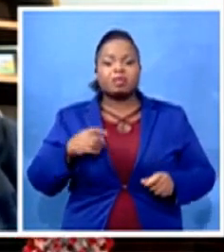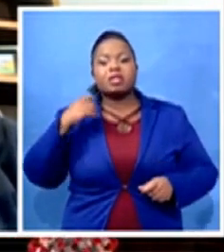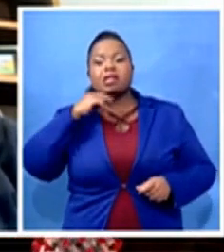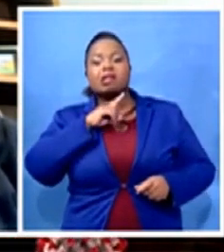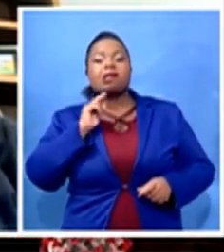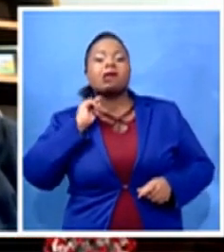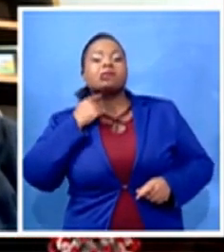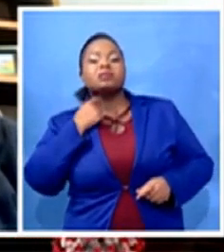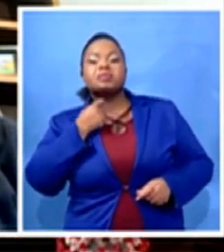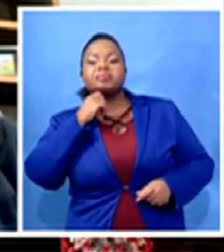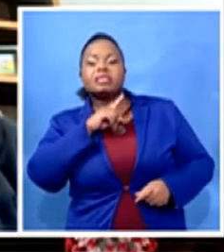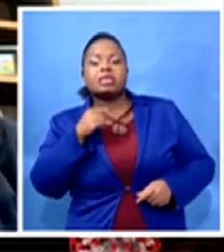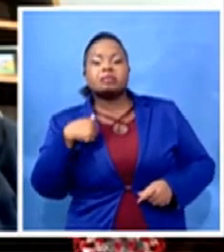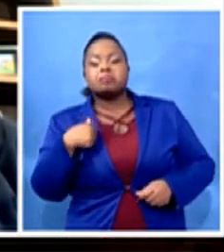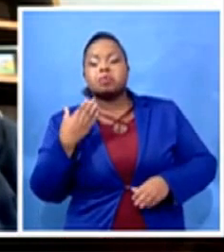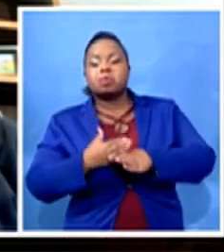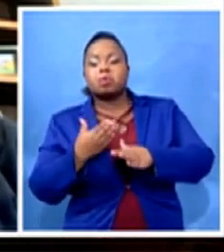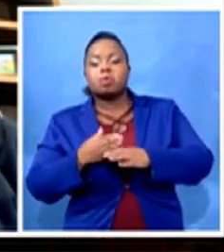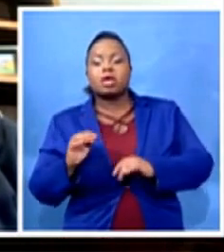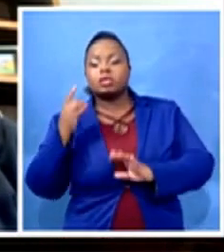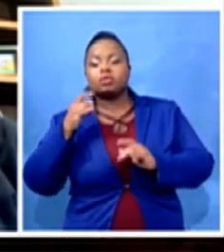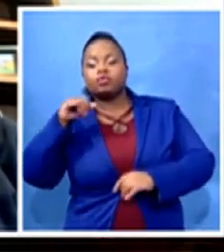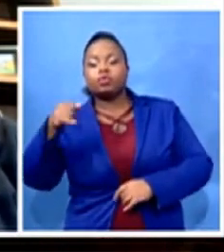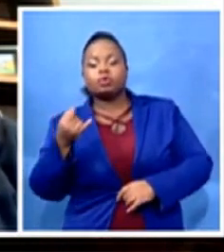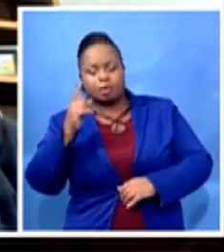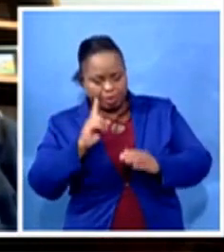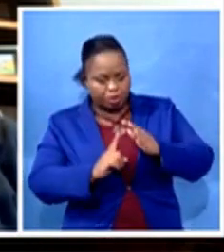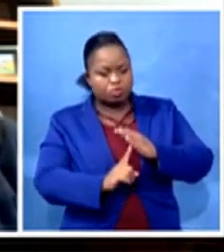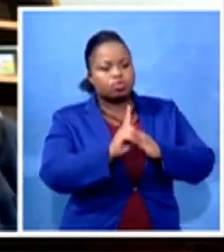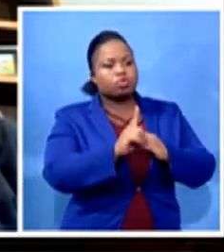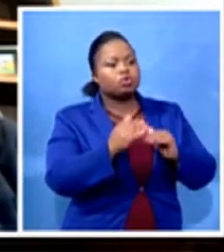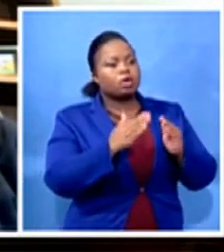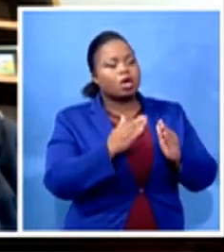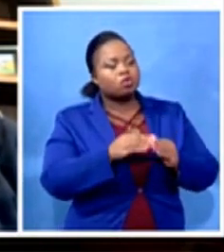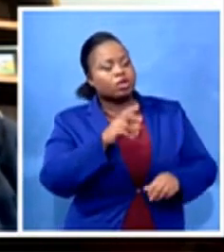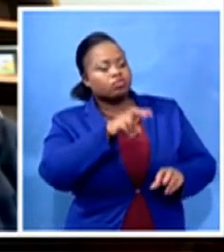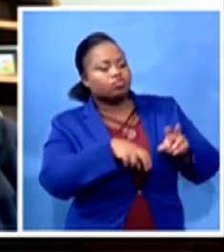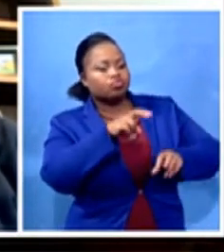pretext that it was the city of Joburg workers when it wasn't.